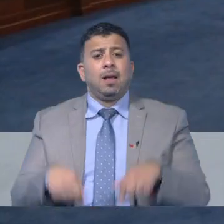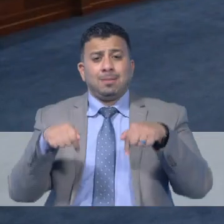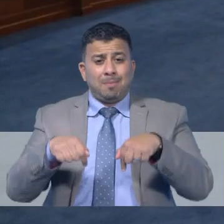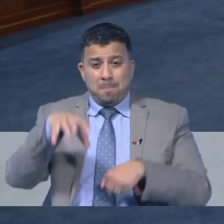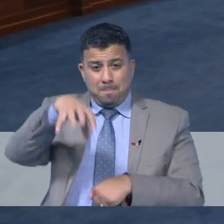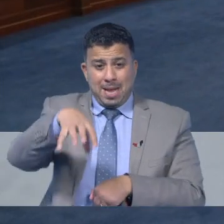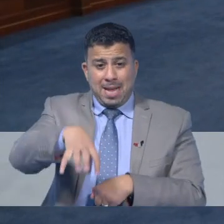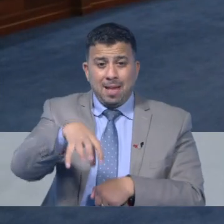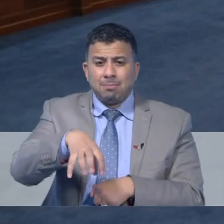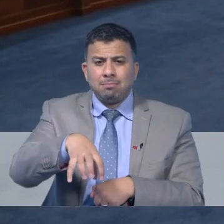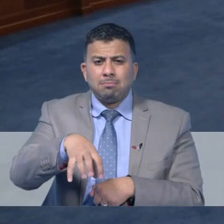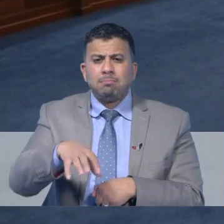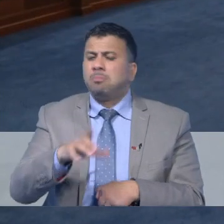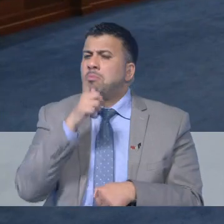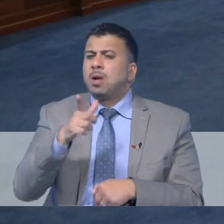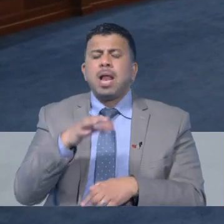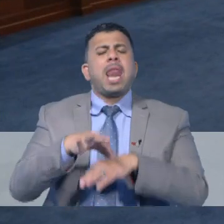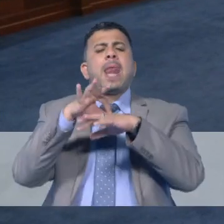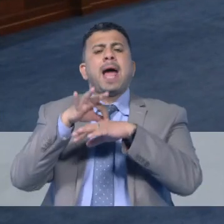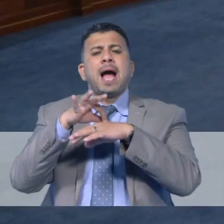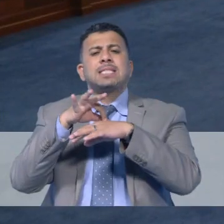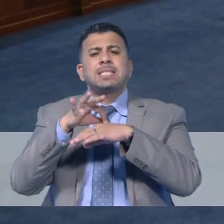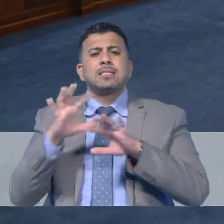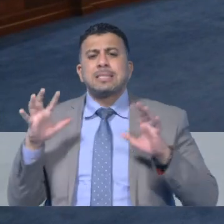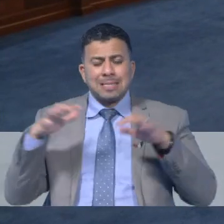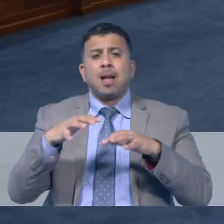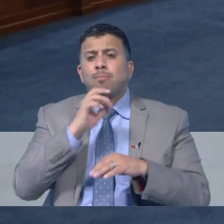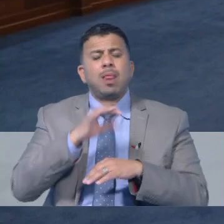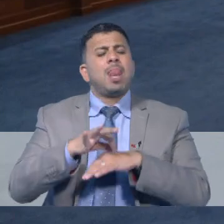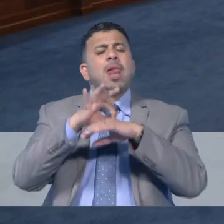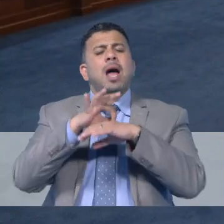place can gather the people here because, you know, you